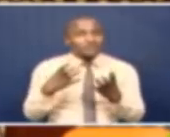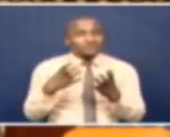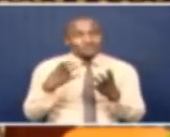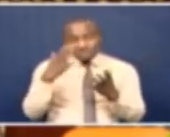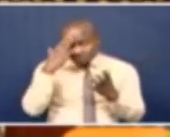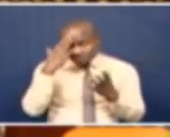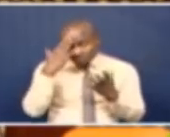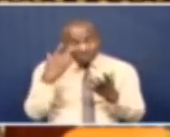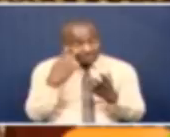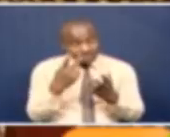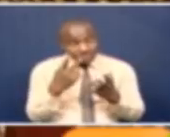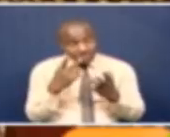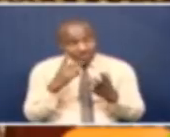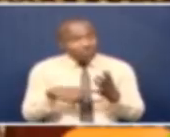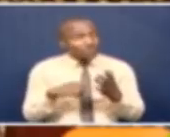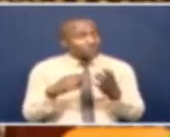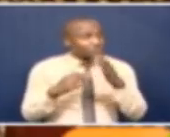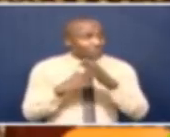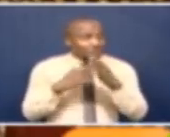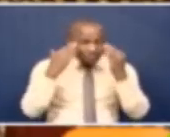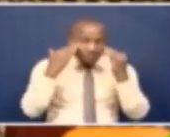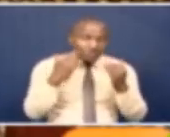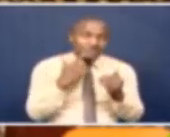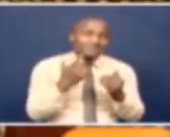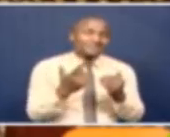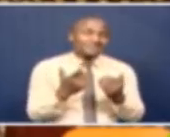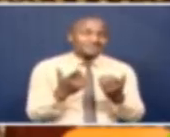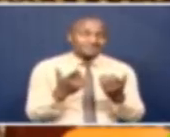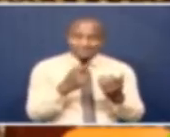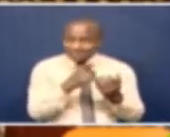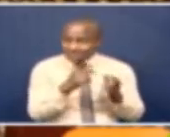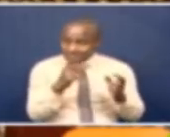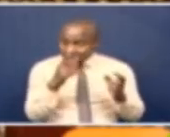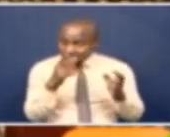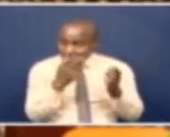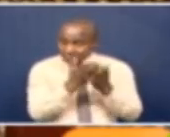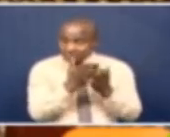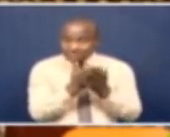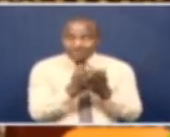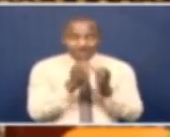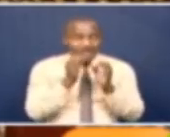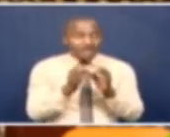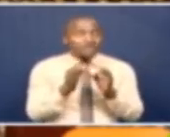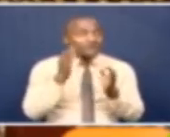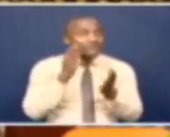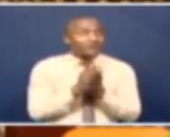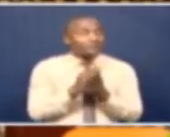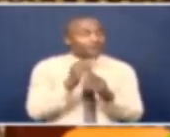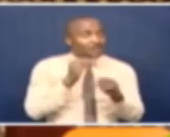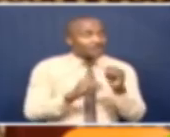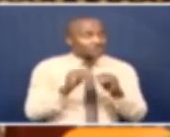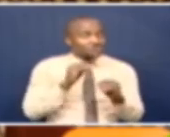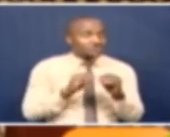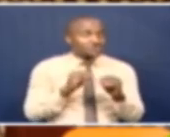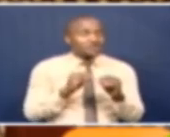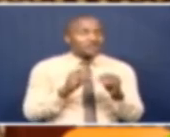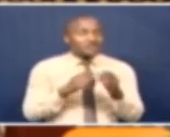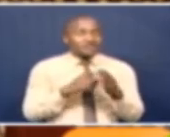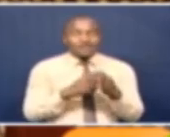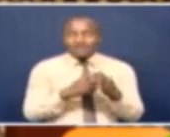to see what the Supreme Court says to these petitions. If it affirms the elections, then the country is